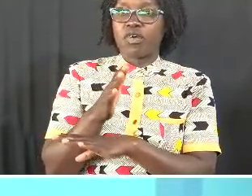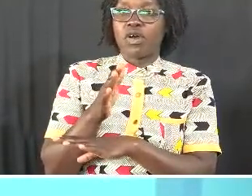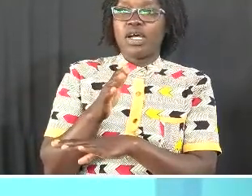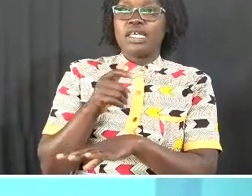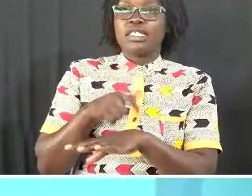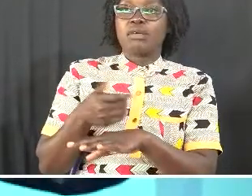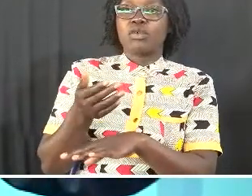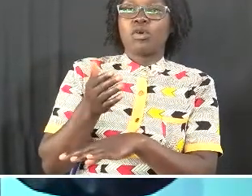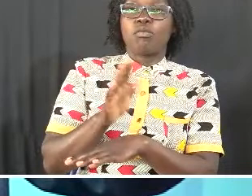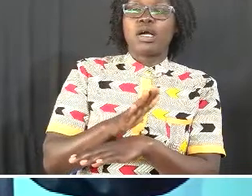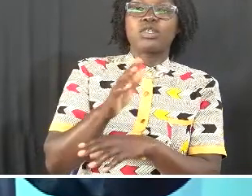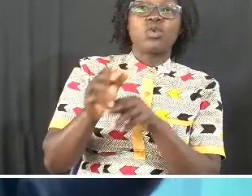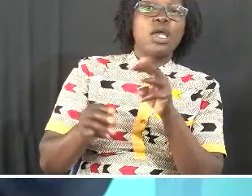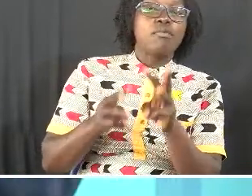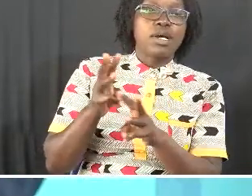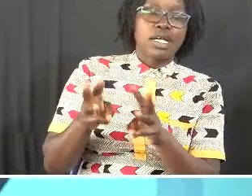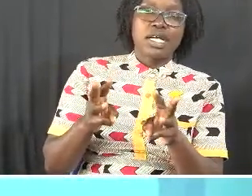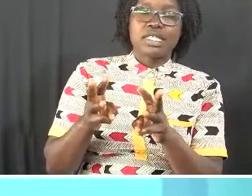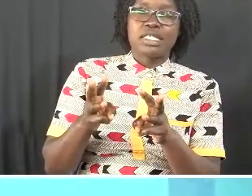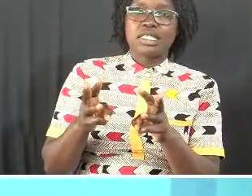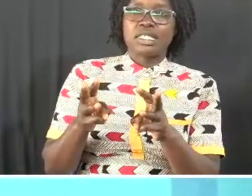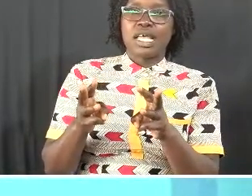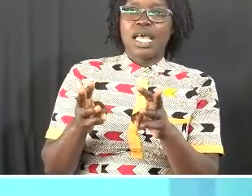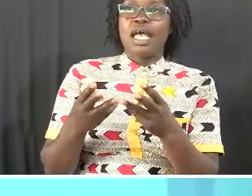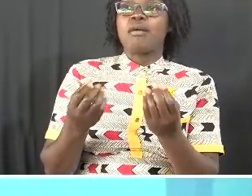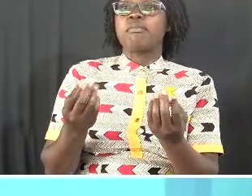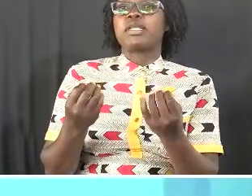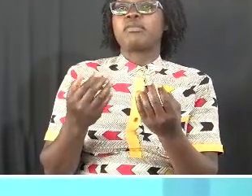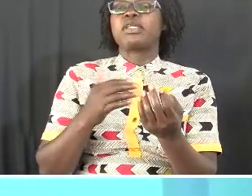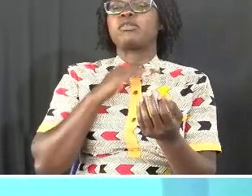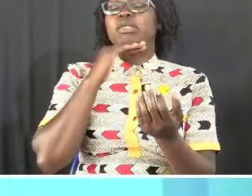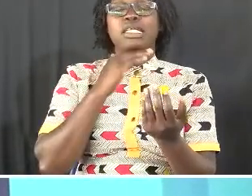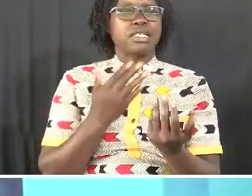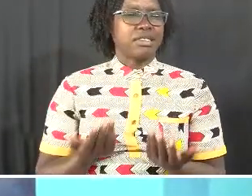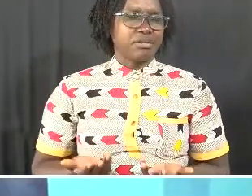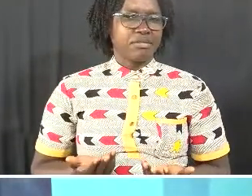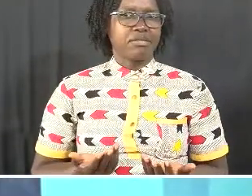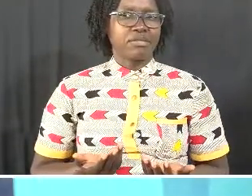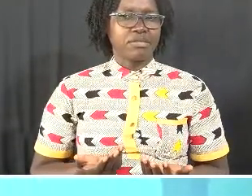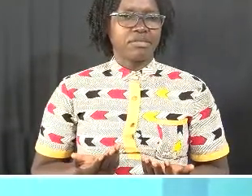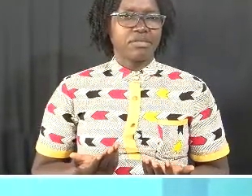to go back to Embakasi, many will be dead.